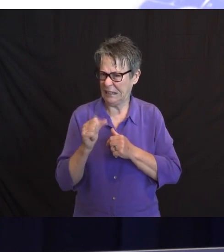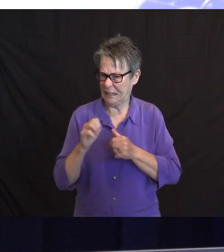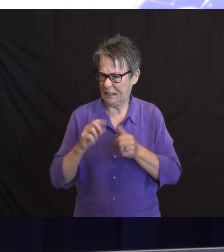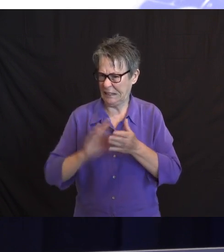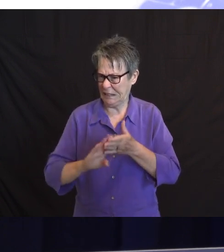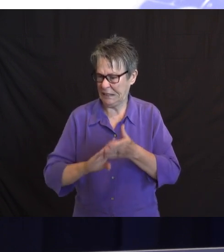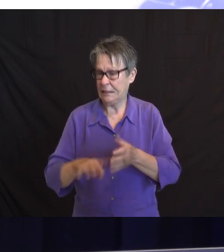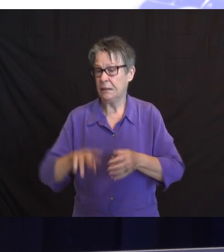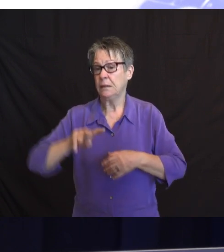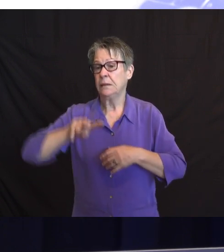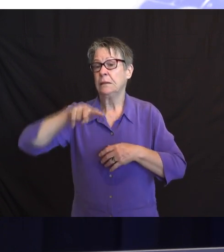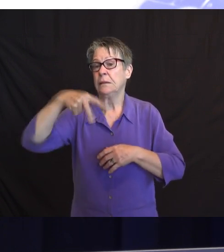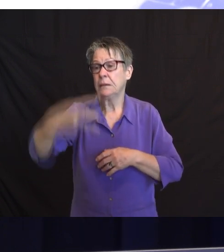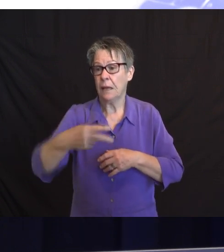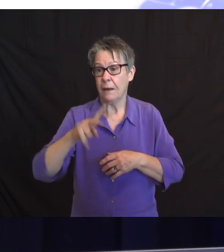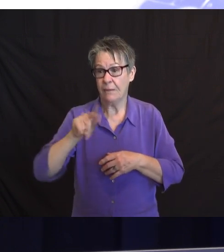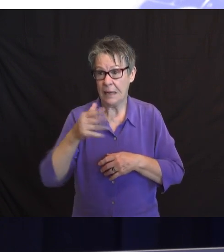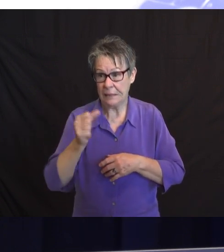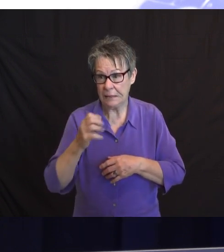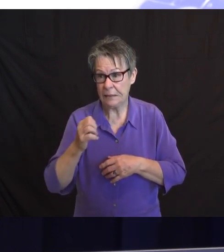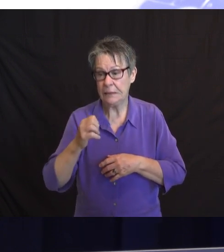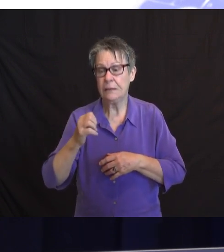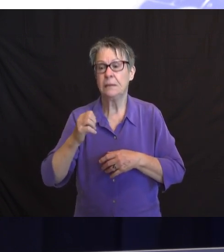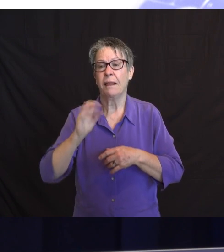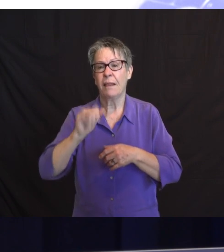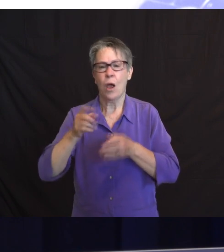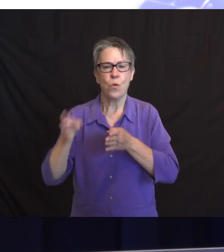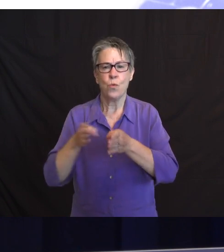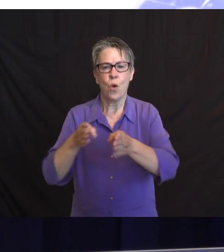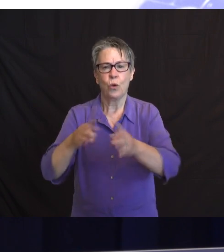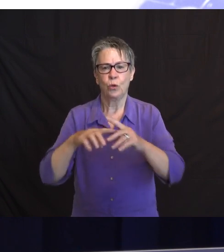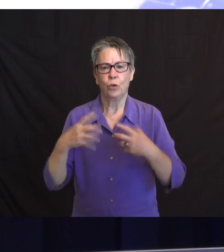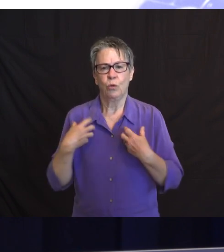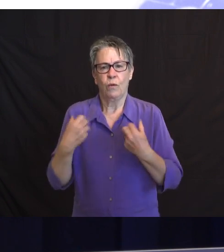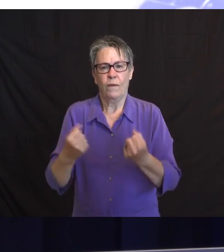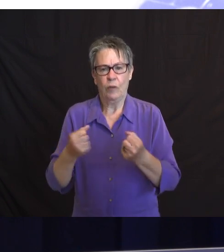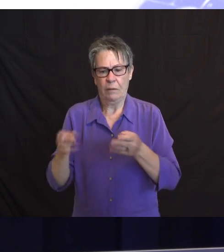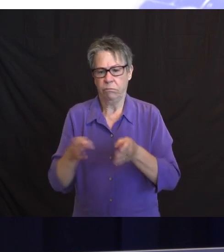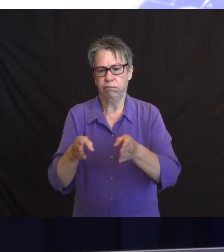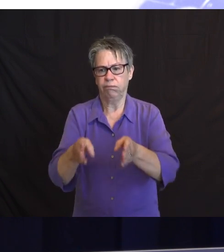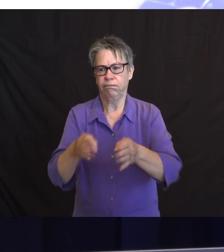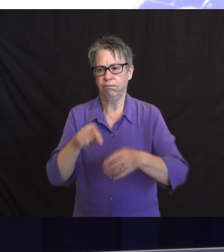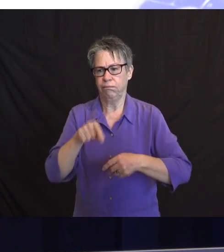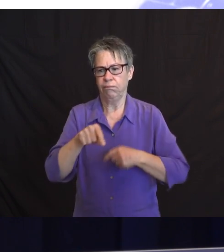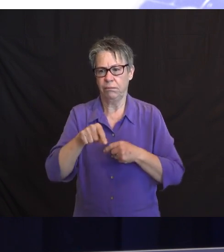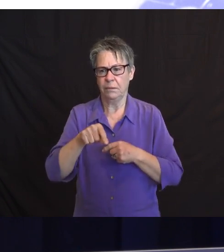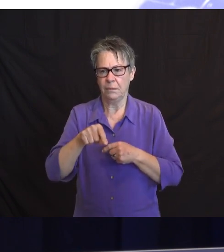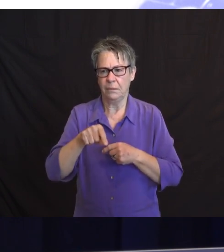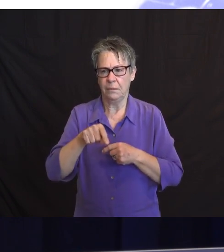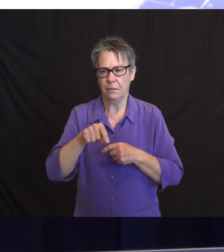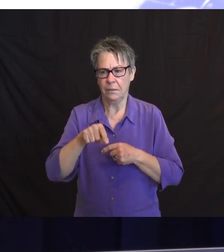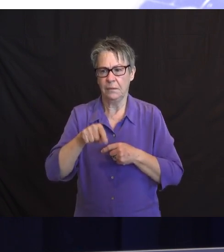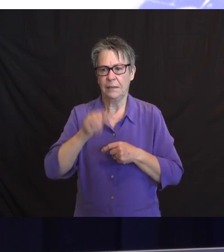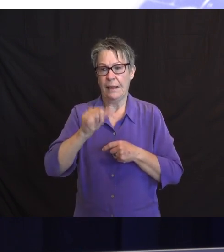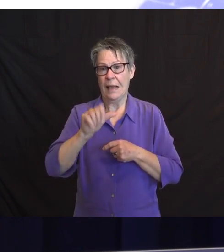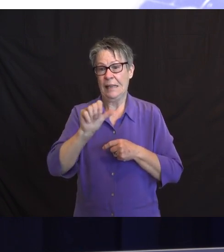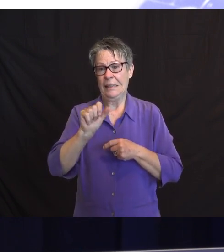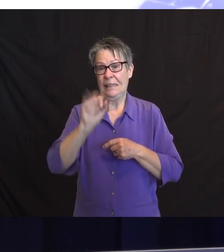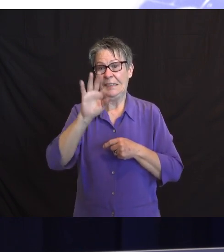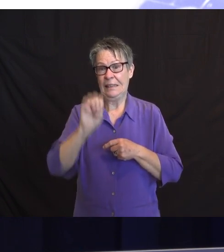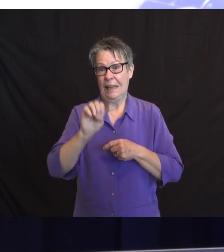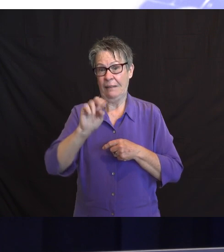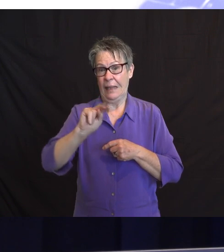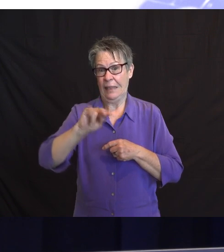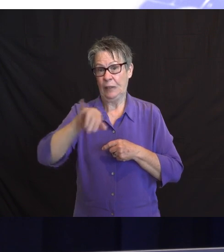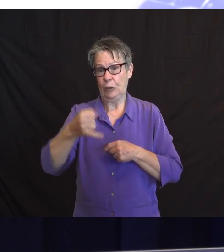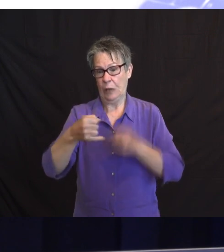our Road to Recovery plan, and the phase being with the SAFE NJ. I think it's interesting to note today, for example, the opening